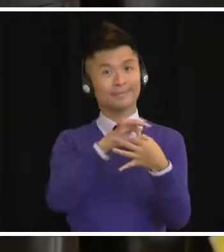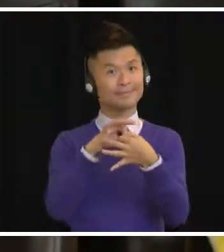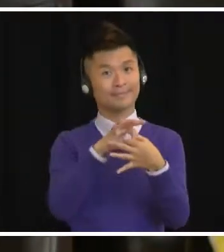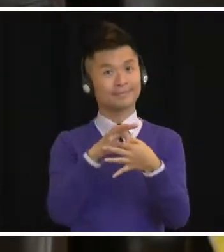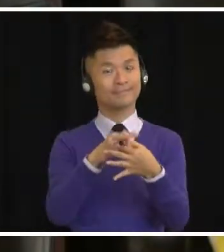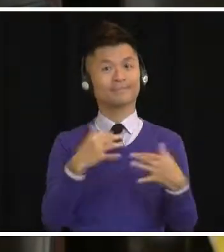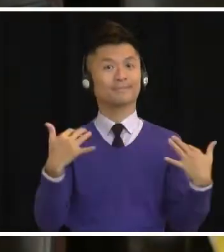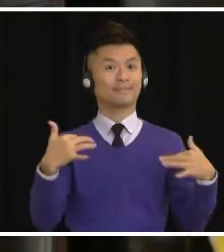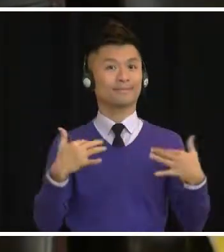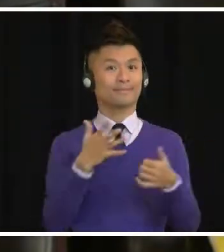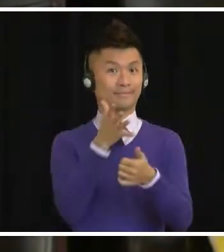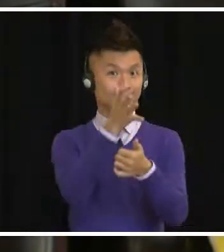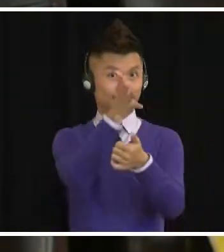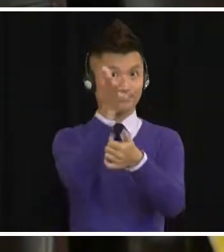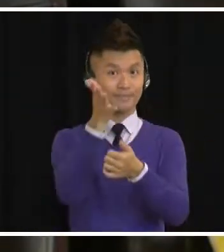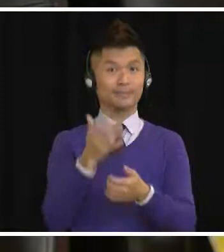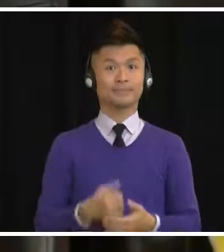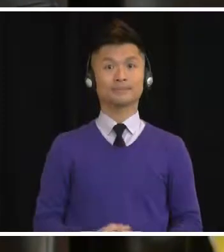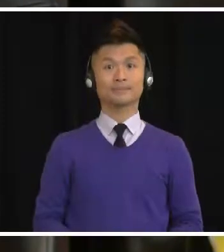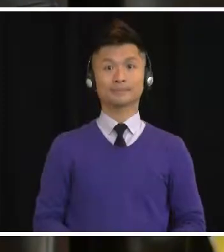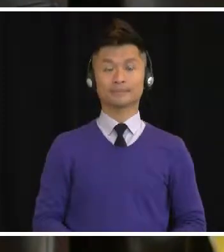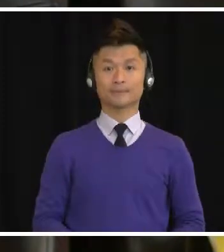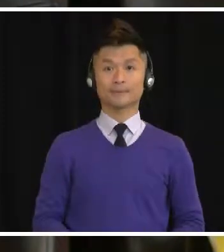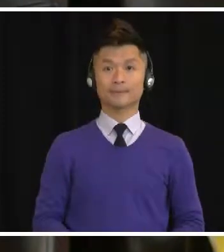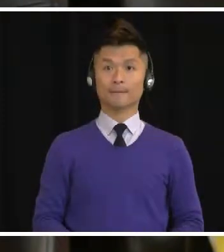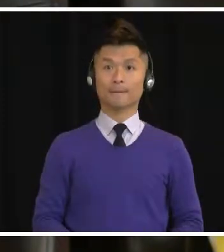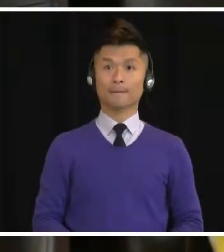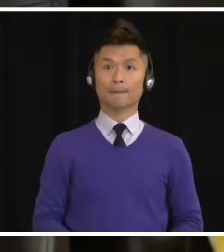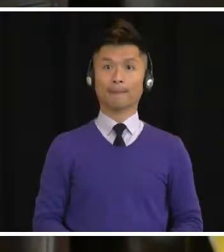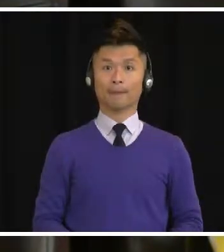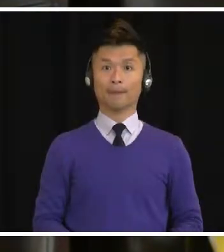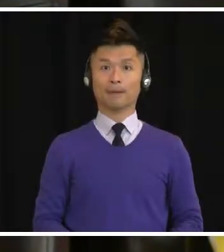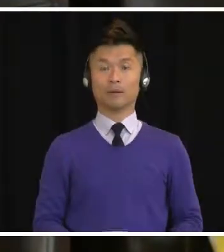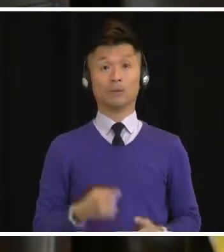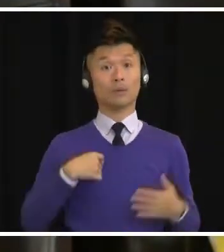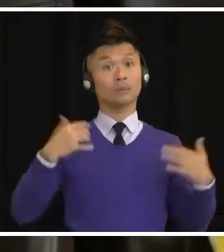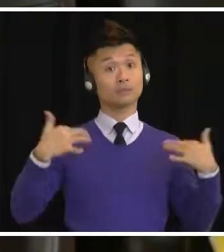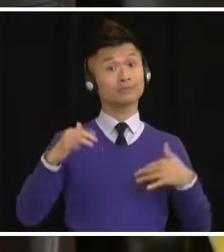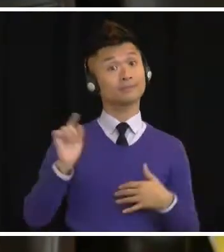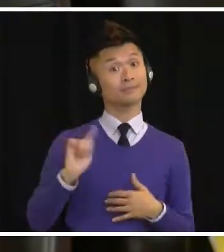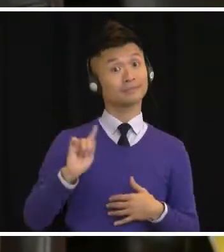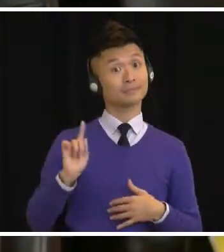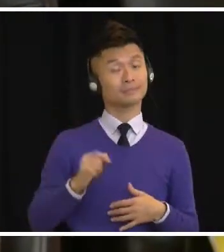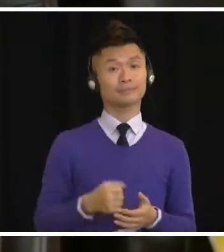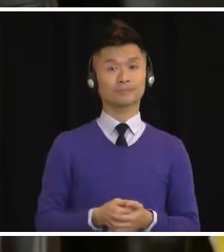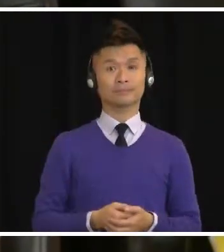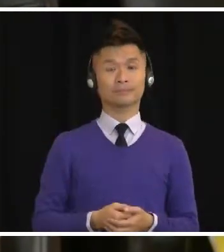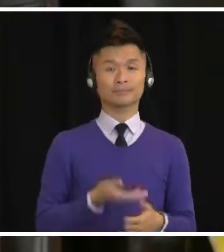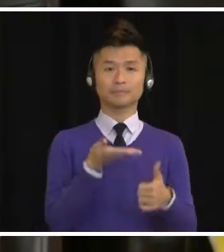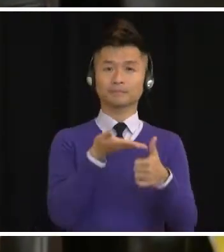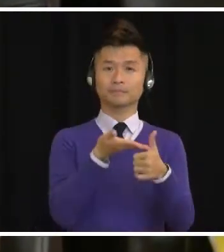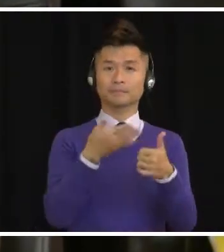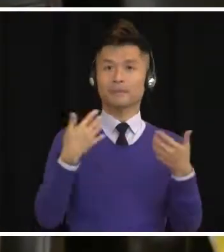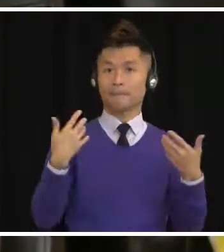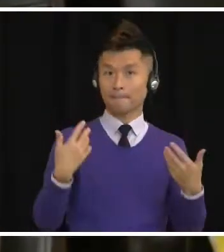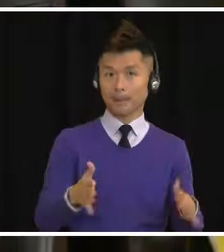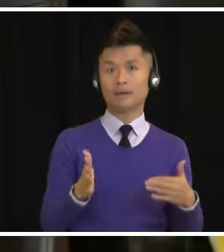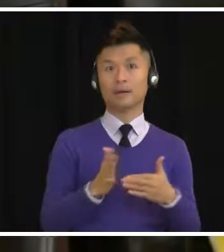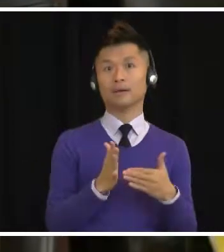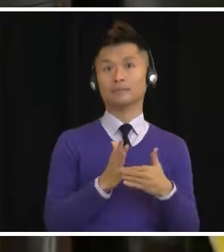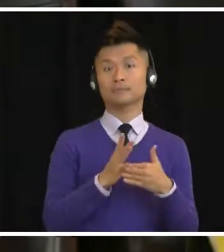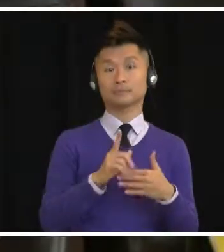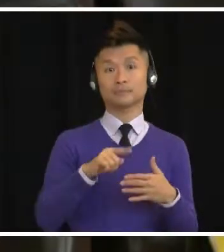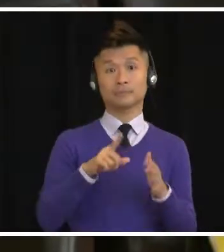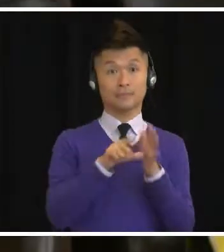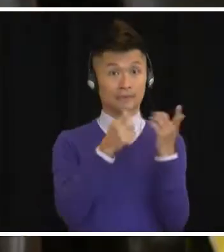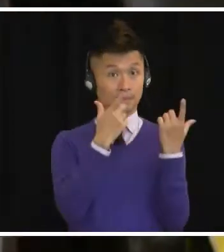that is done, is there monitoring and evaluation as to how effective that might be on an ongoing basis? Question one. Question